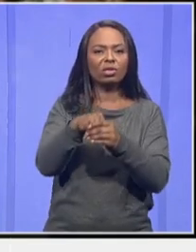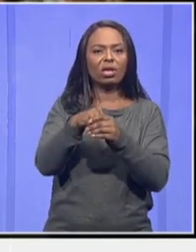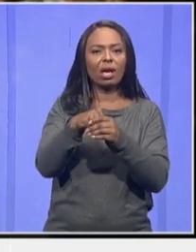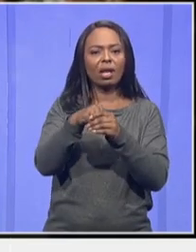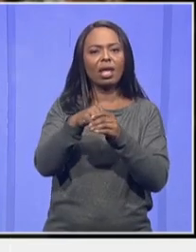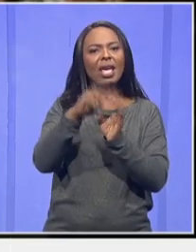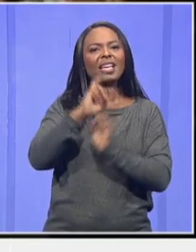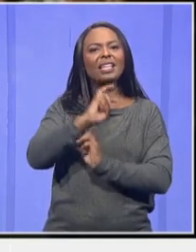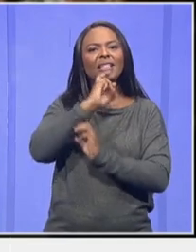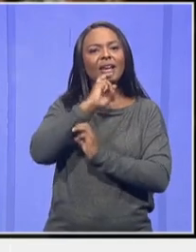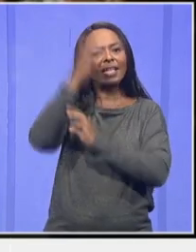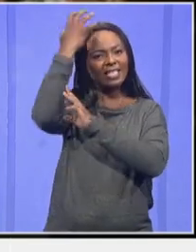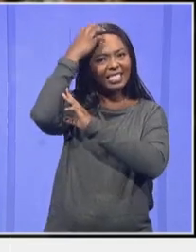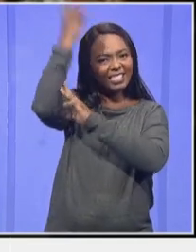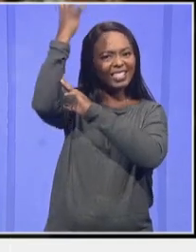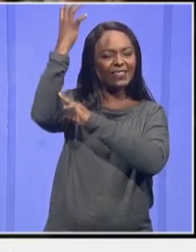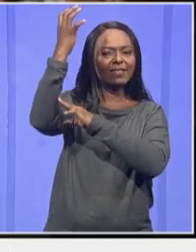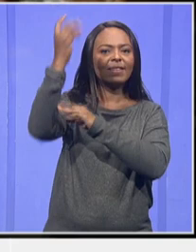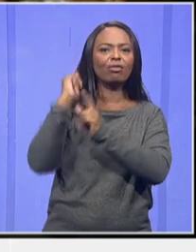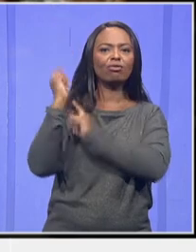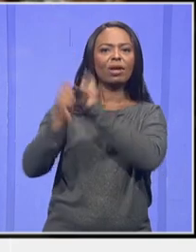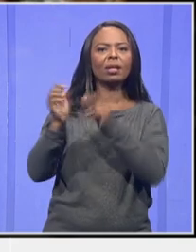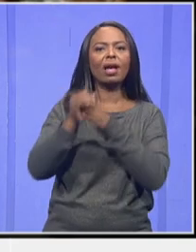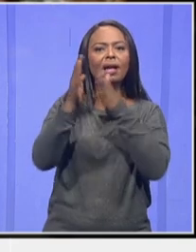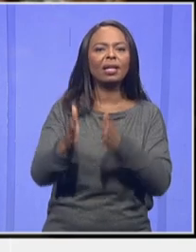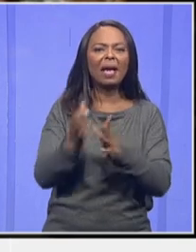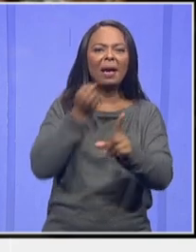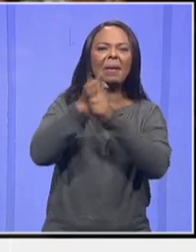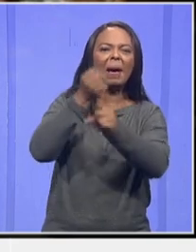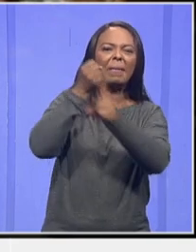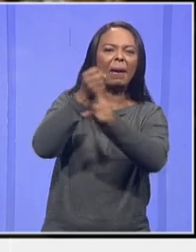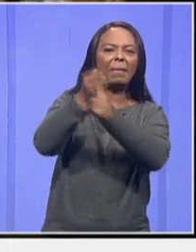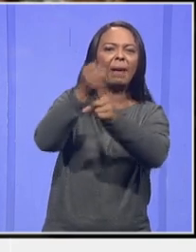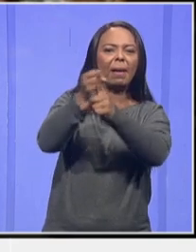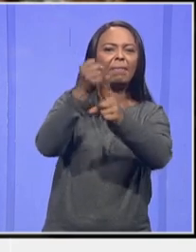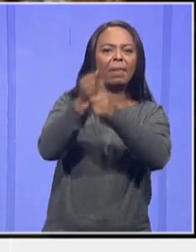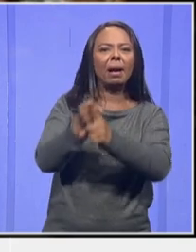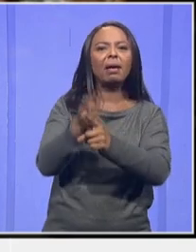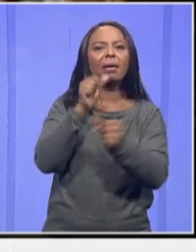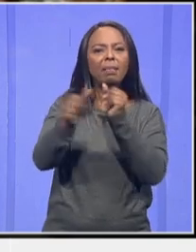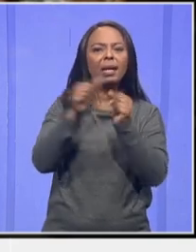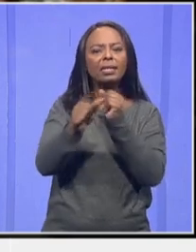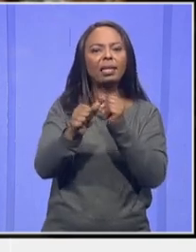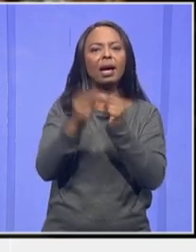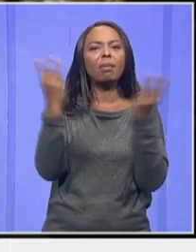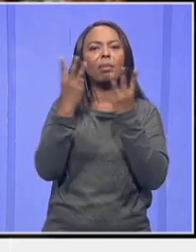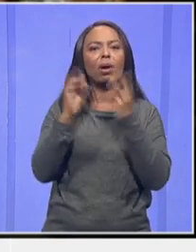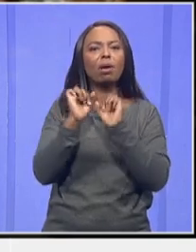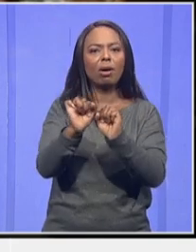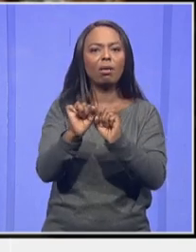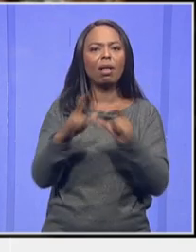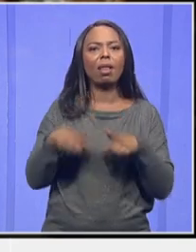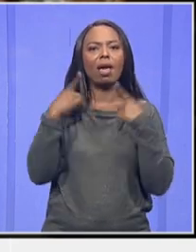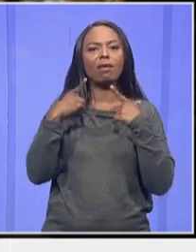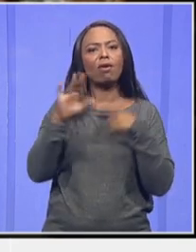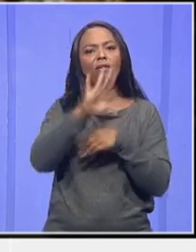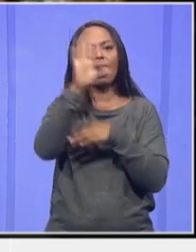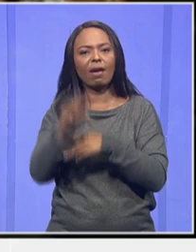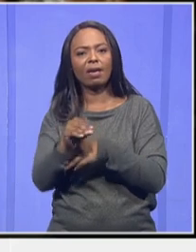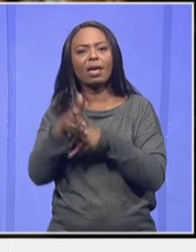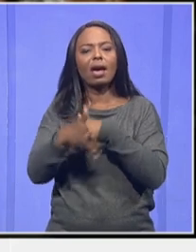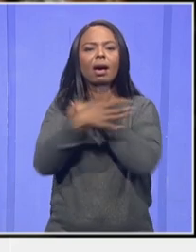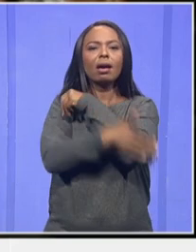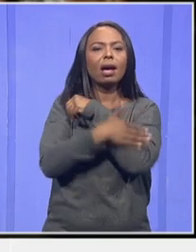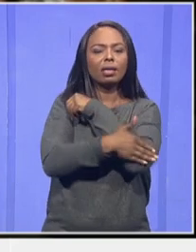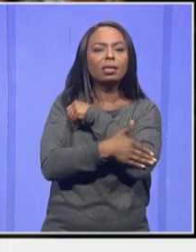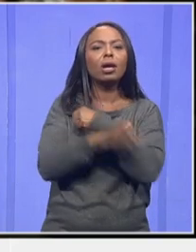chiefs, the traditional leaders that were fighting for the betterment of the people of the Africans in the country. So